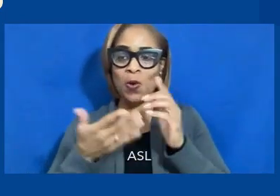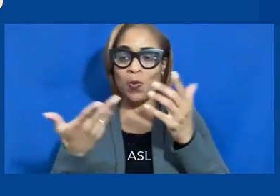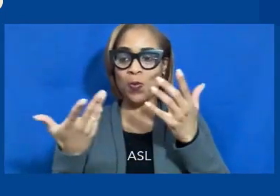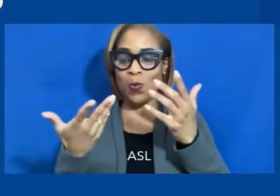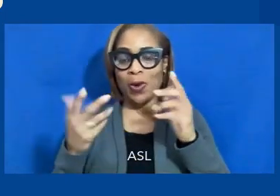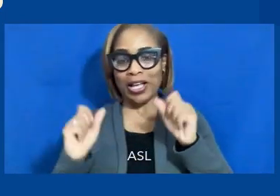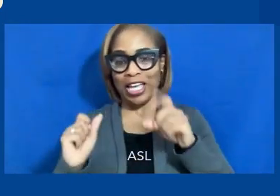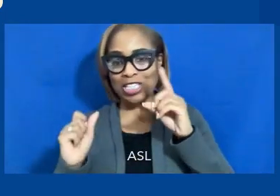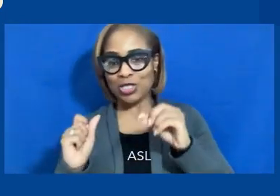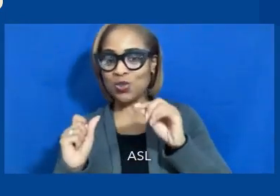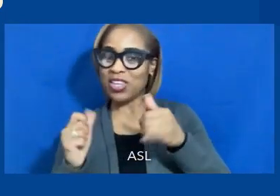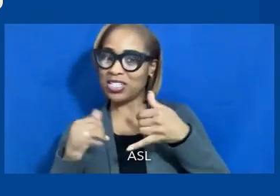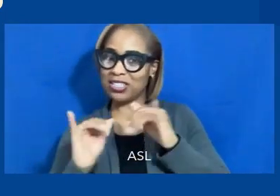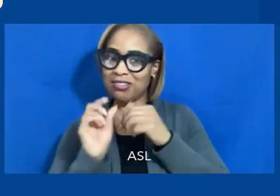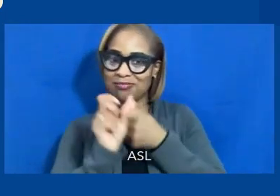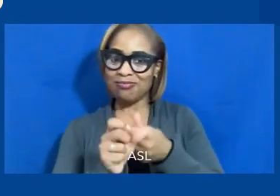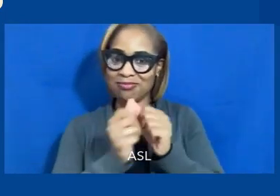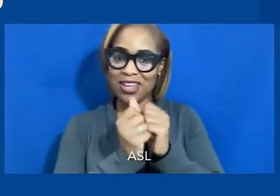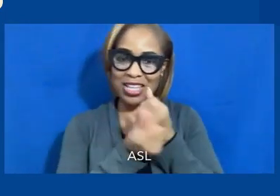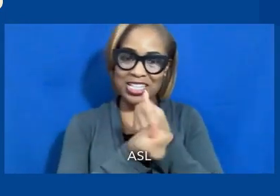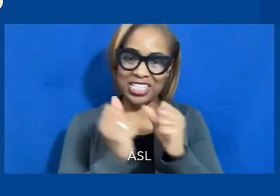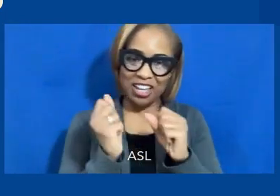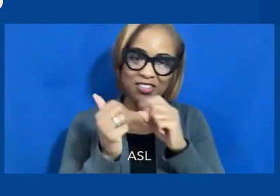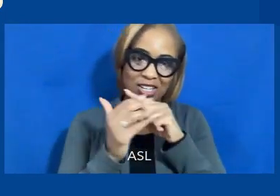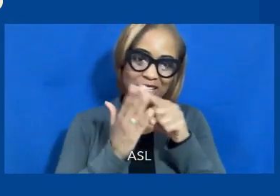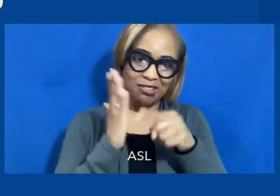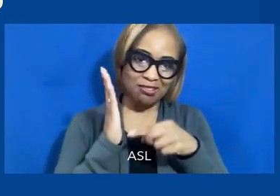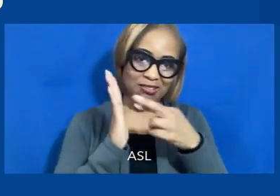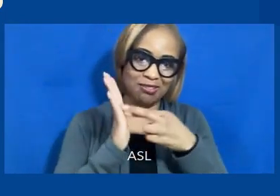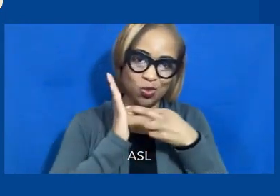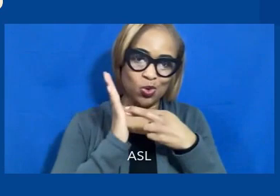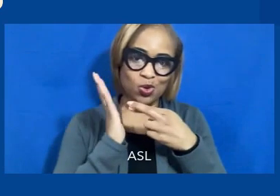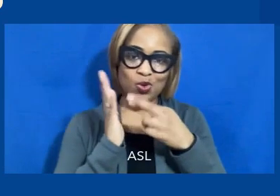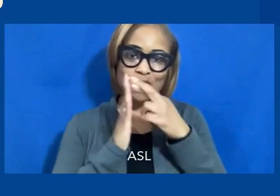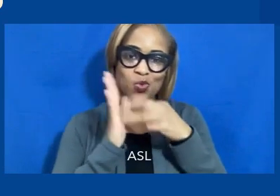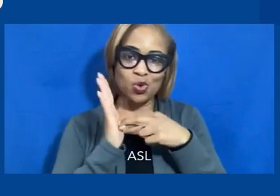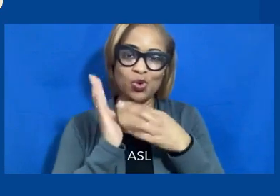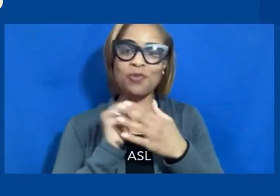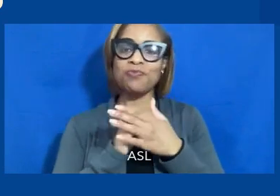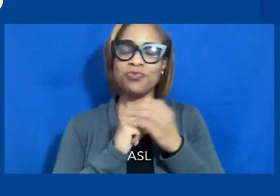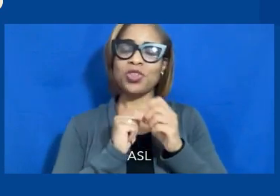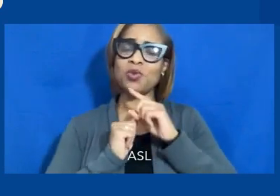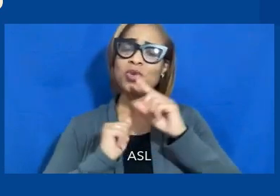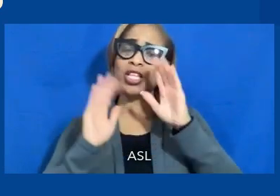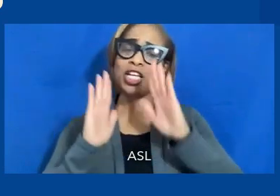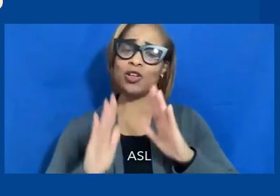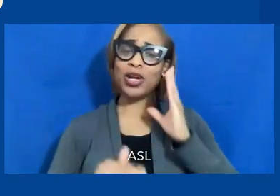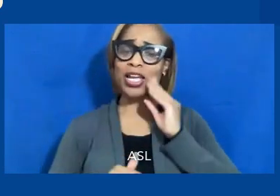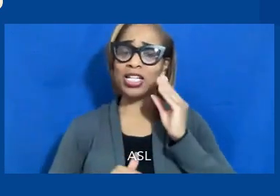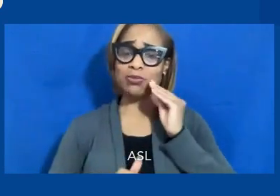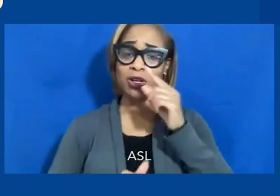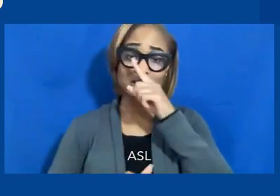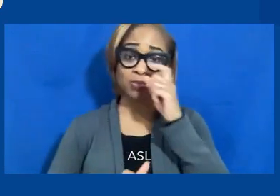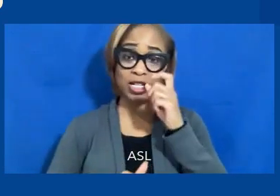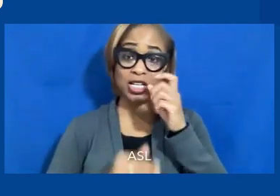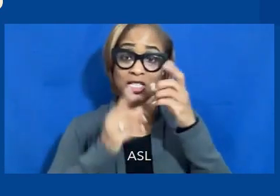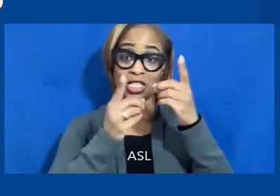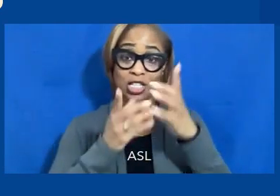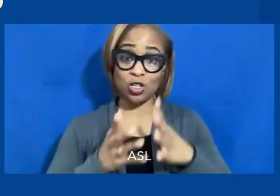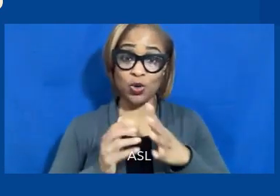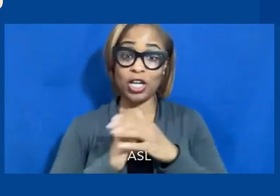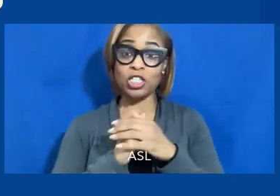within safety? So it was a really great experience because the director